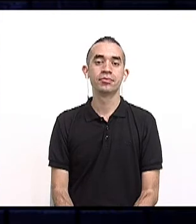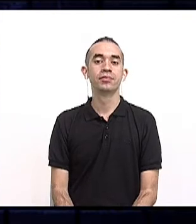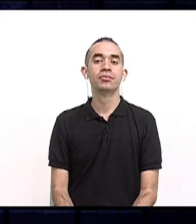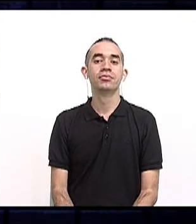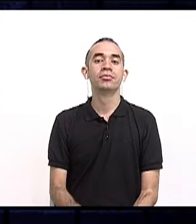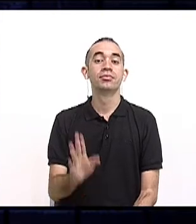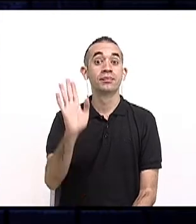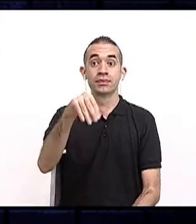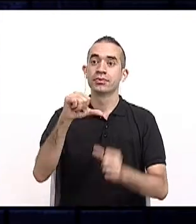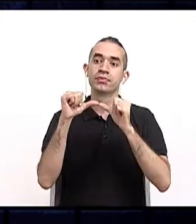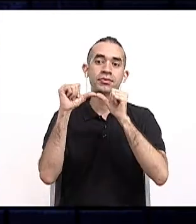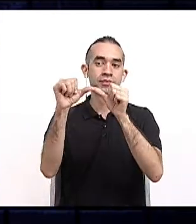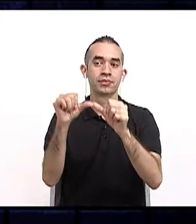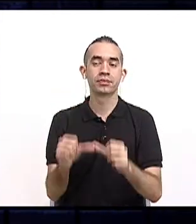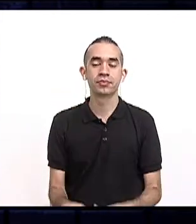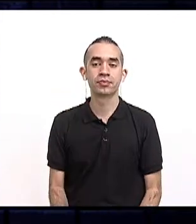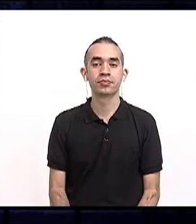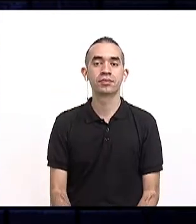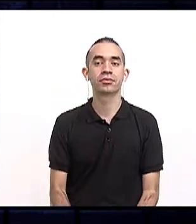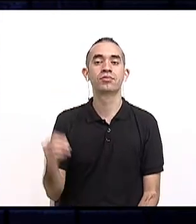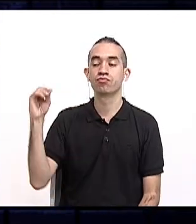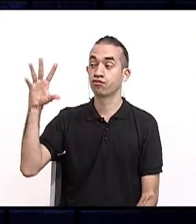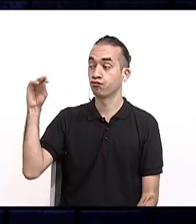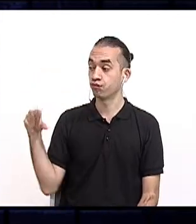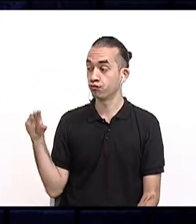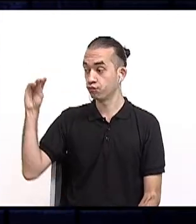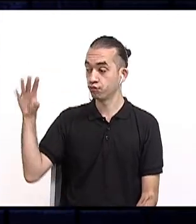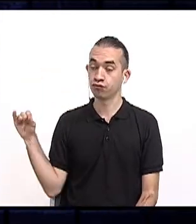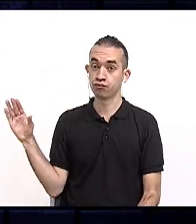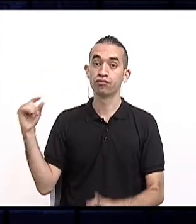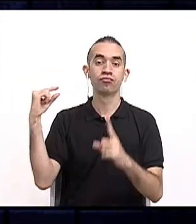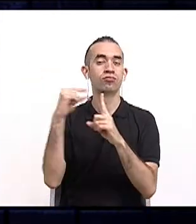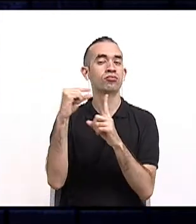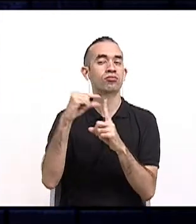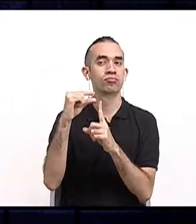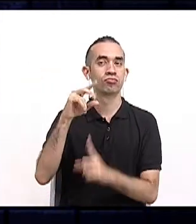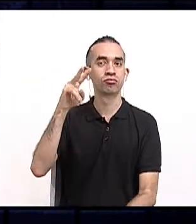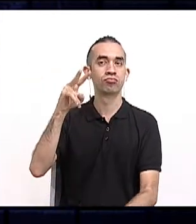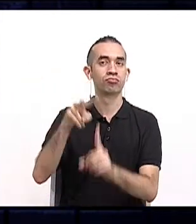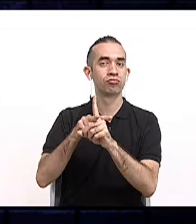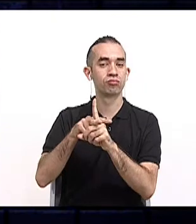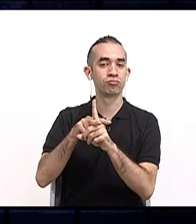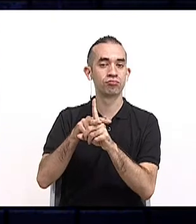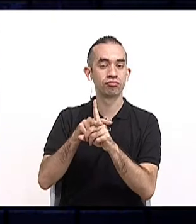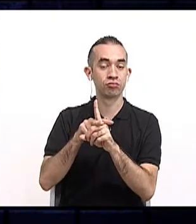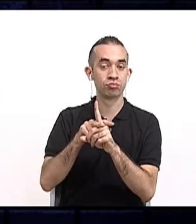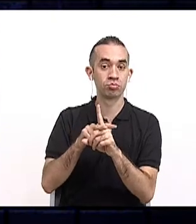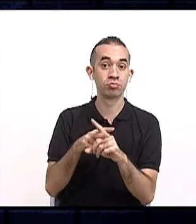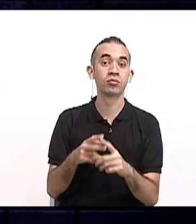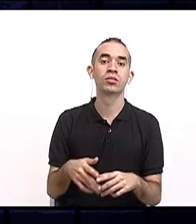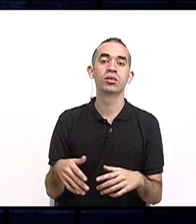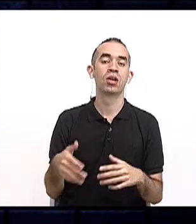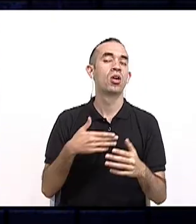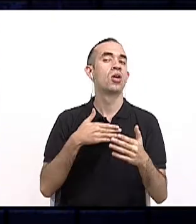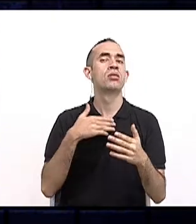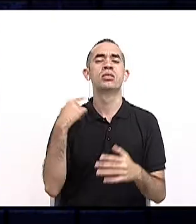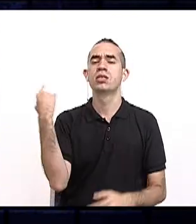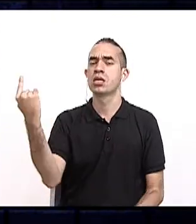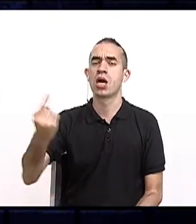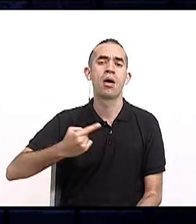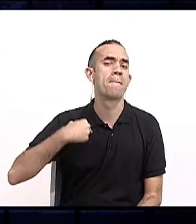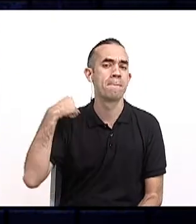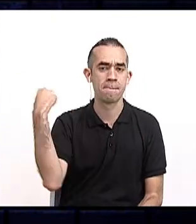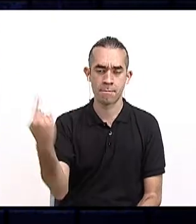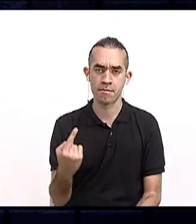continue. And this time, what is the word that we have here? Rain or shine. So this